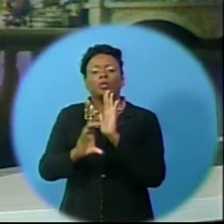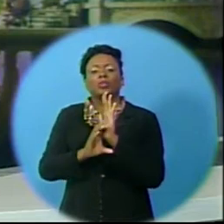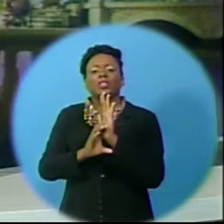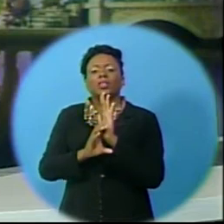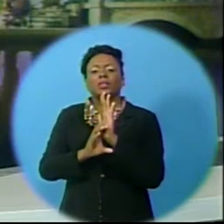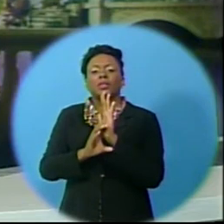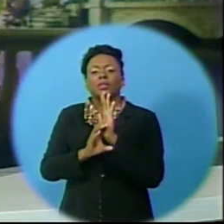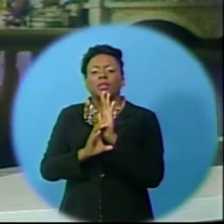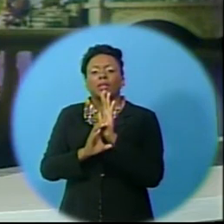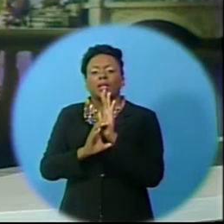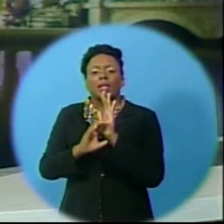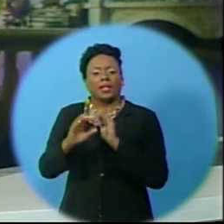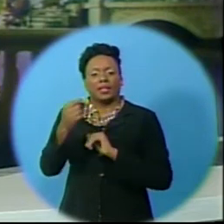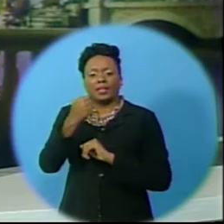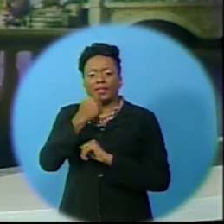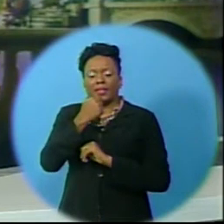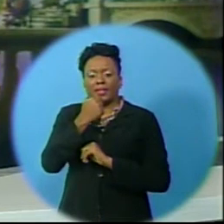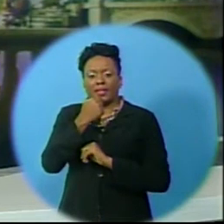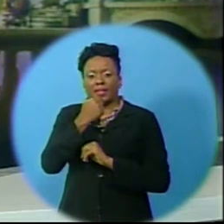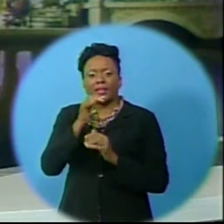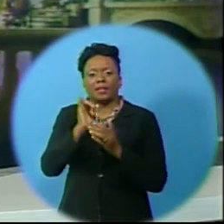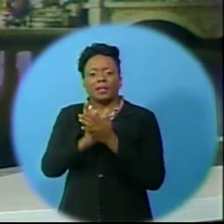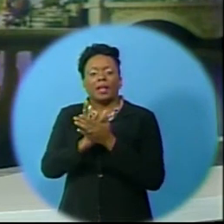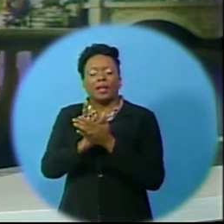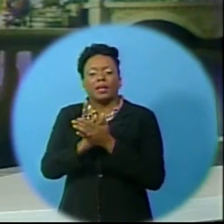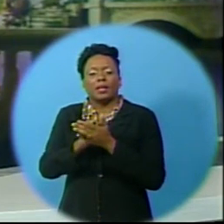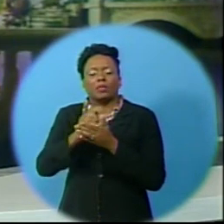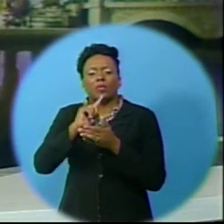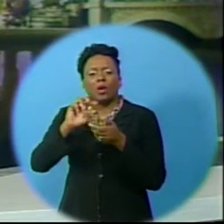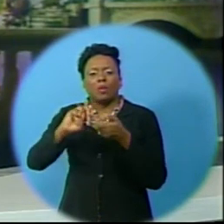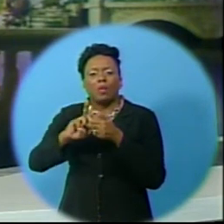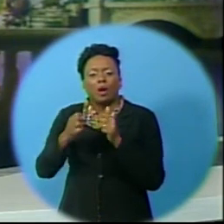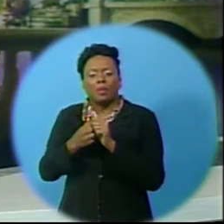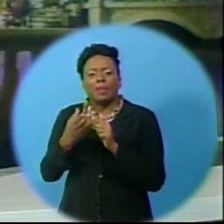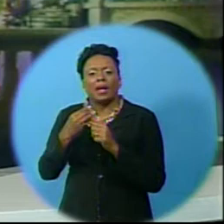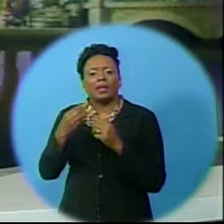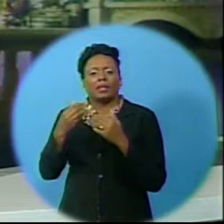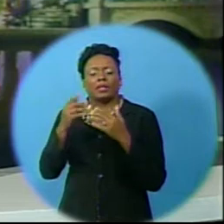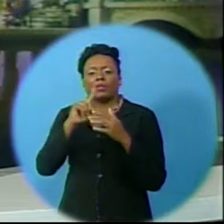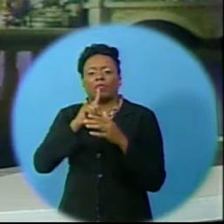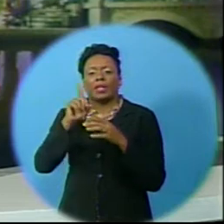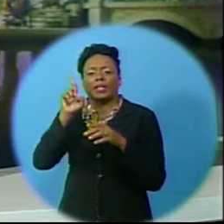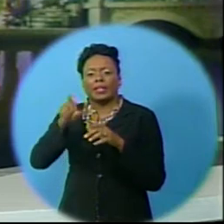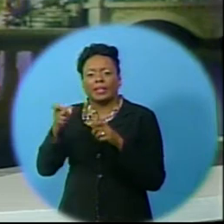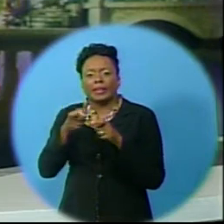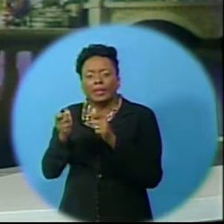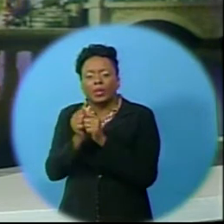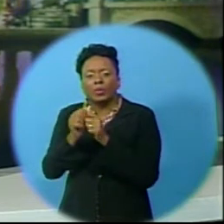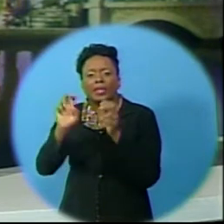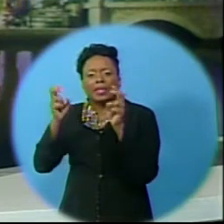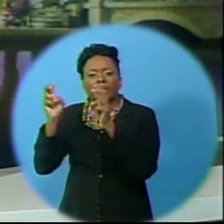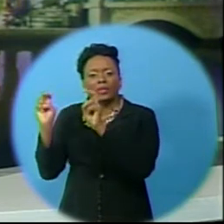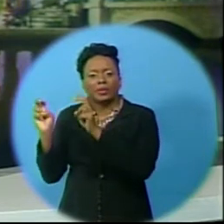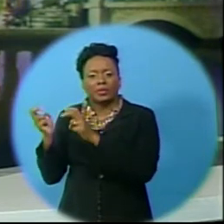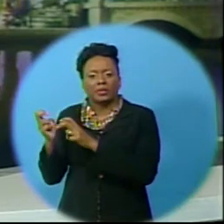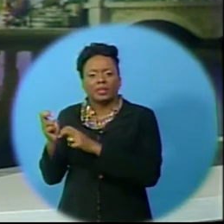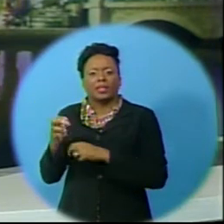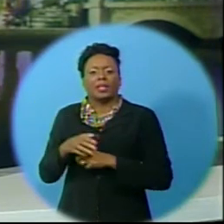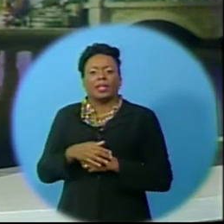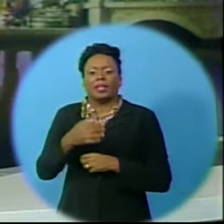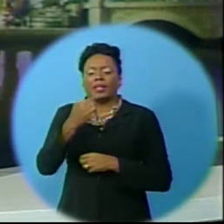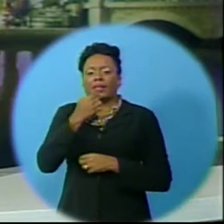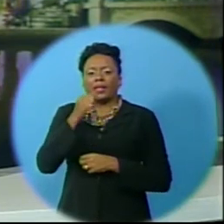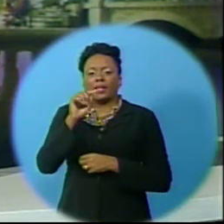the public service, which he says is the main grievance for customs officers. Instead, he says the Ministry of the Civil Service is the